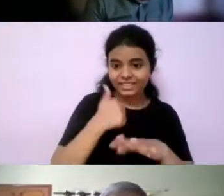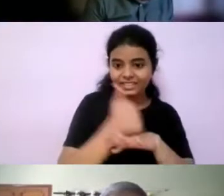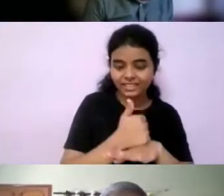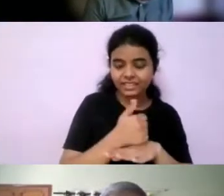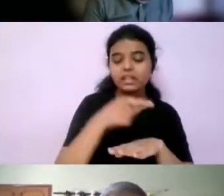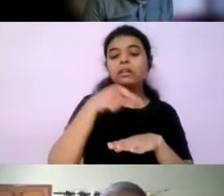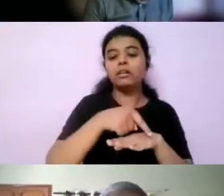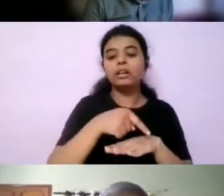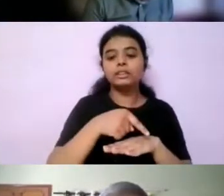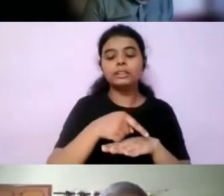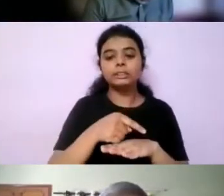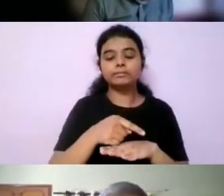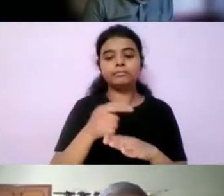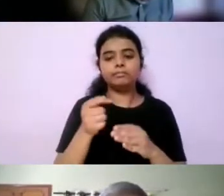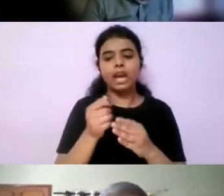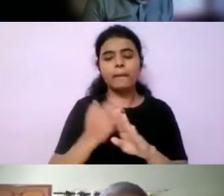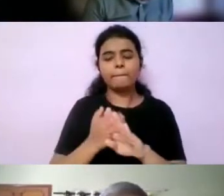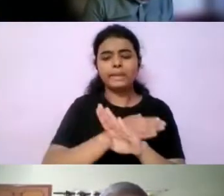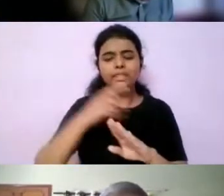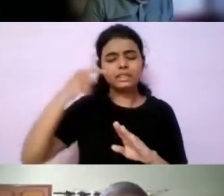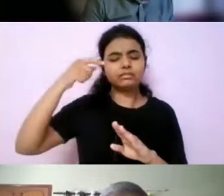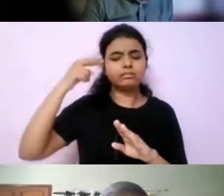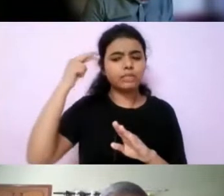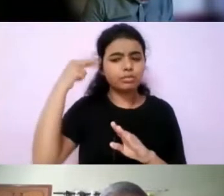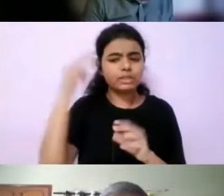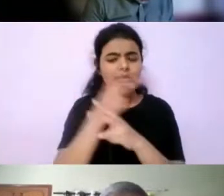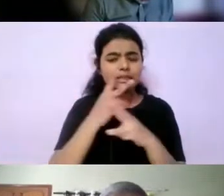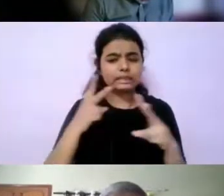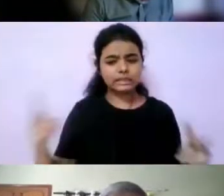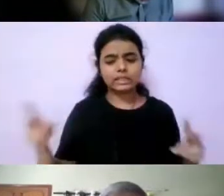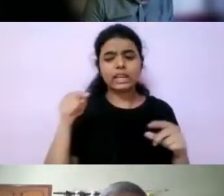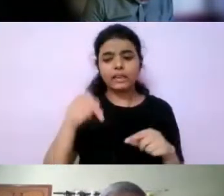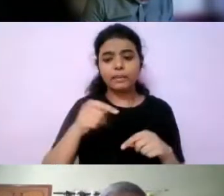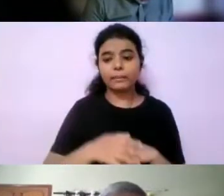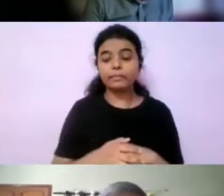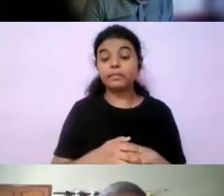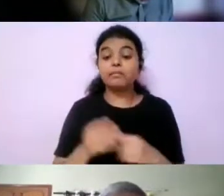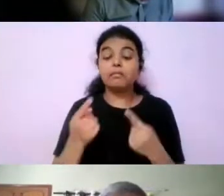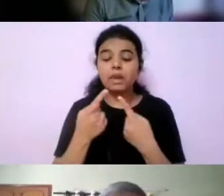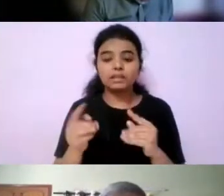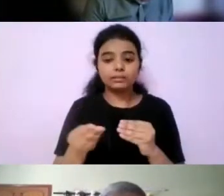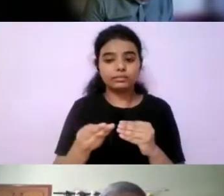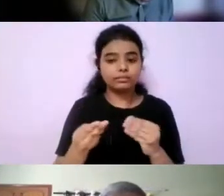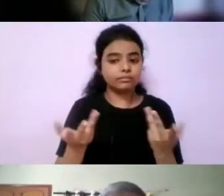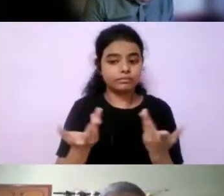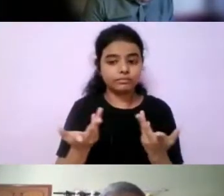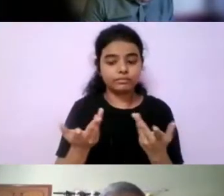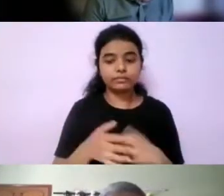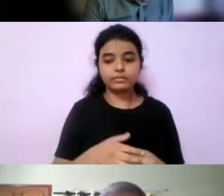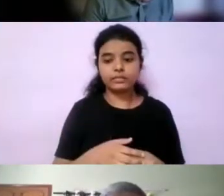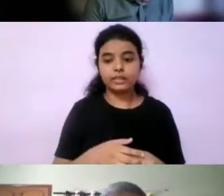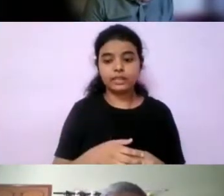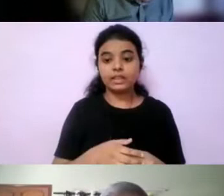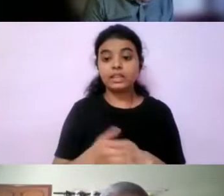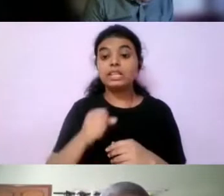great deal of caution. But soon, the enthusiasm shown by the